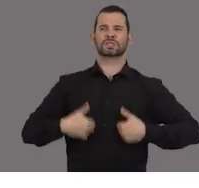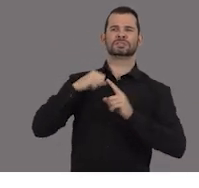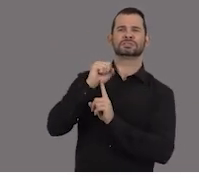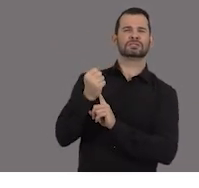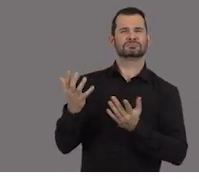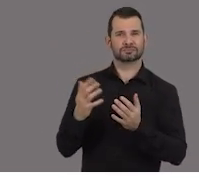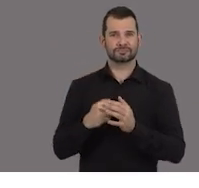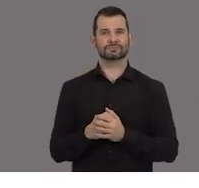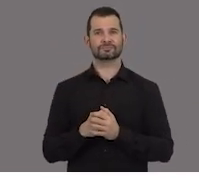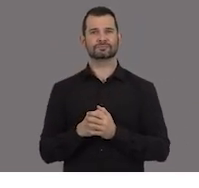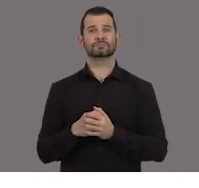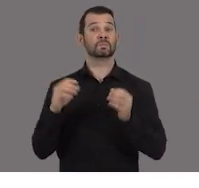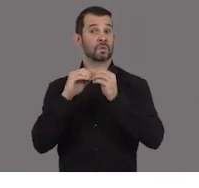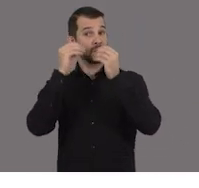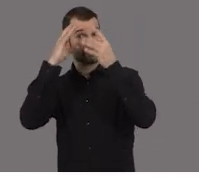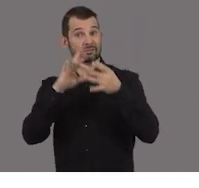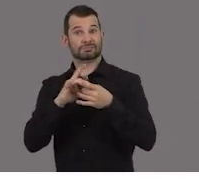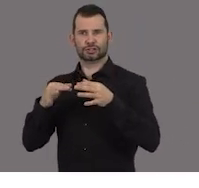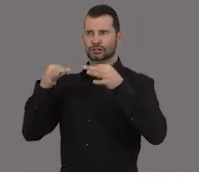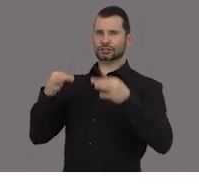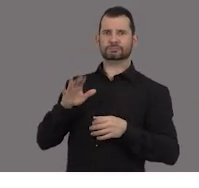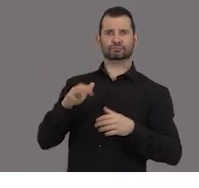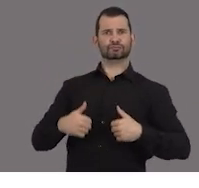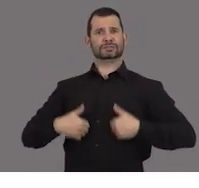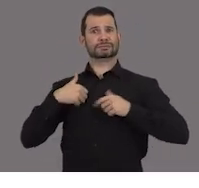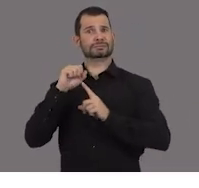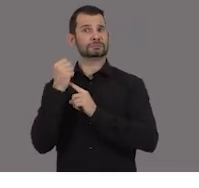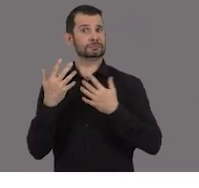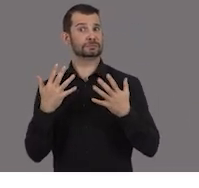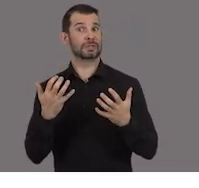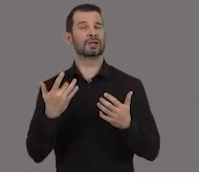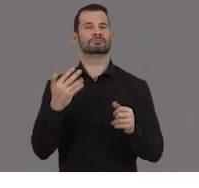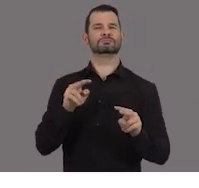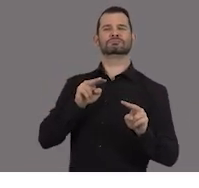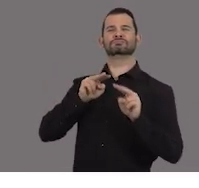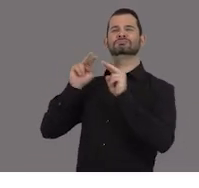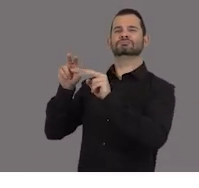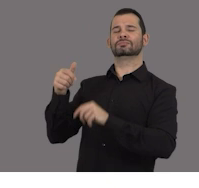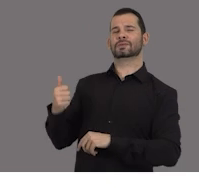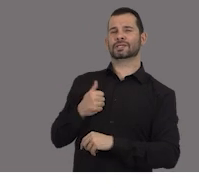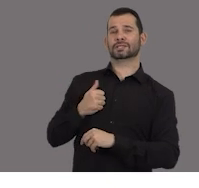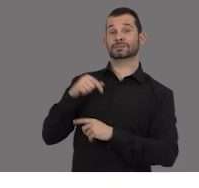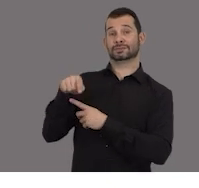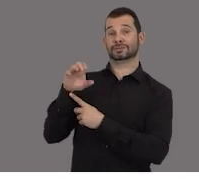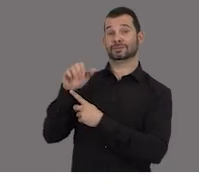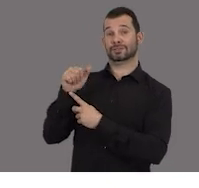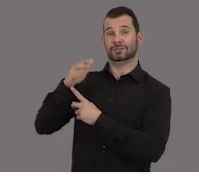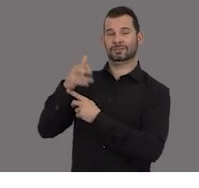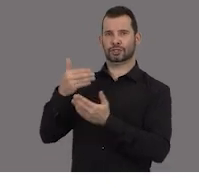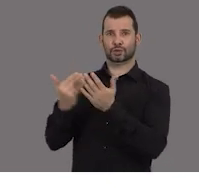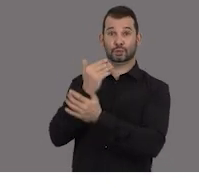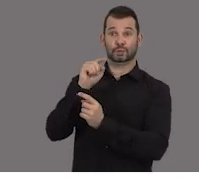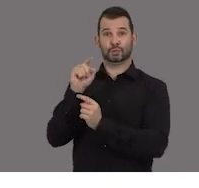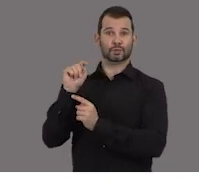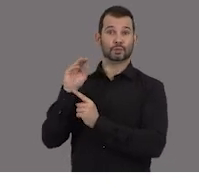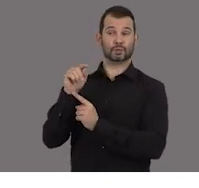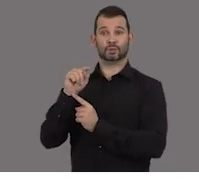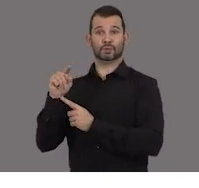your residency status. For more information on determining your residency status, go